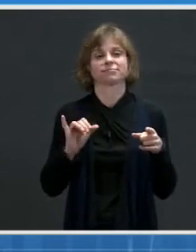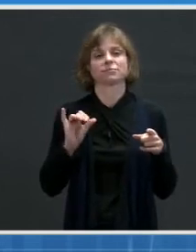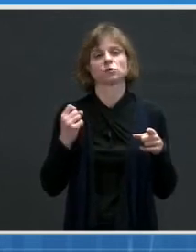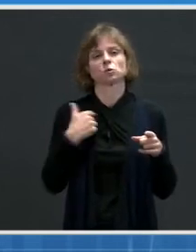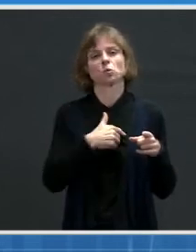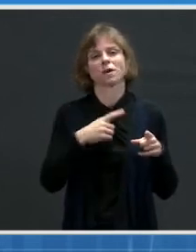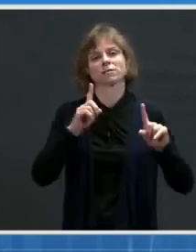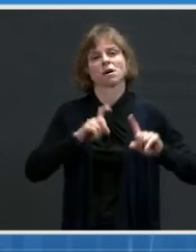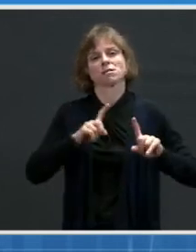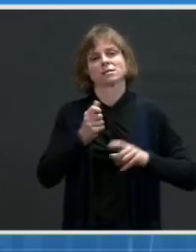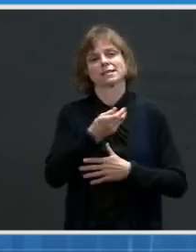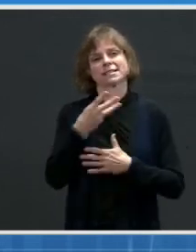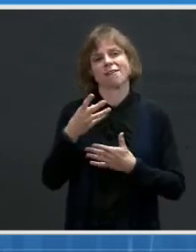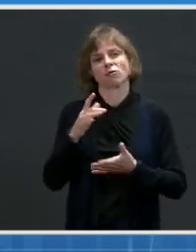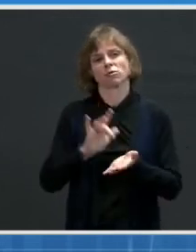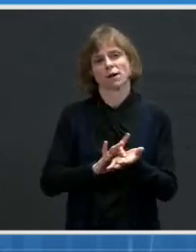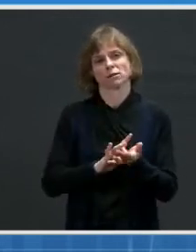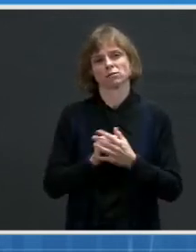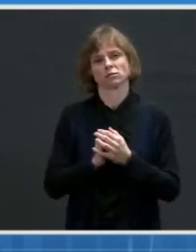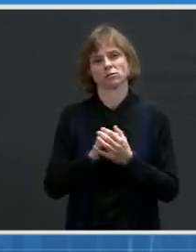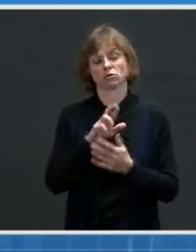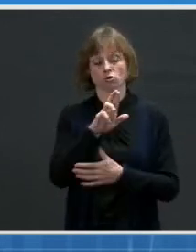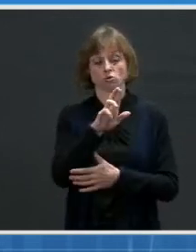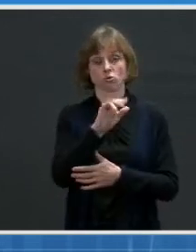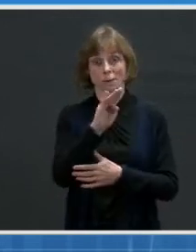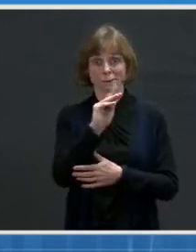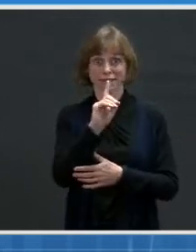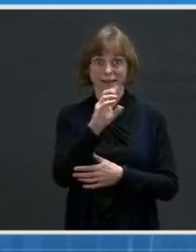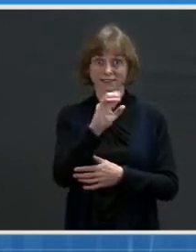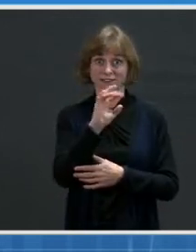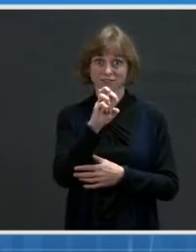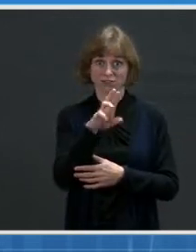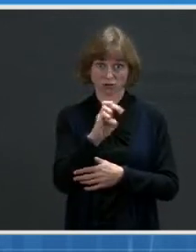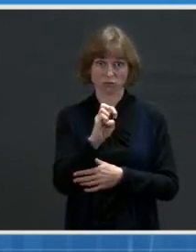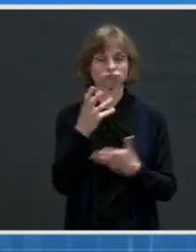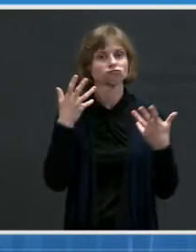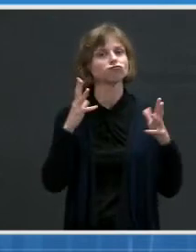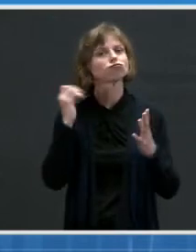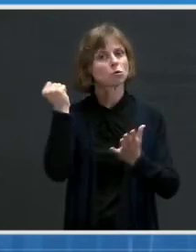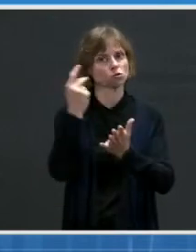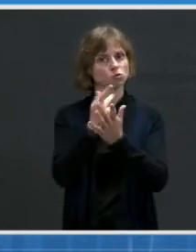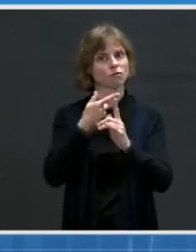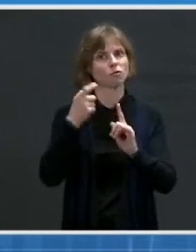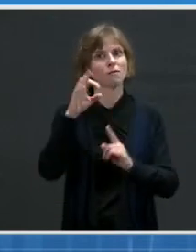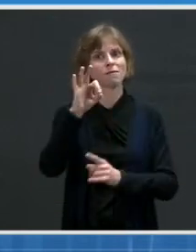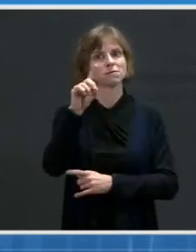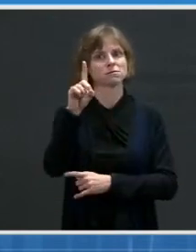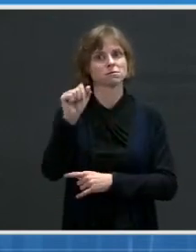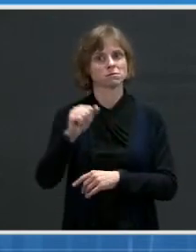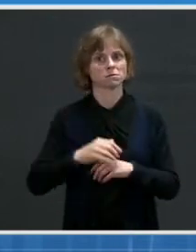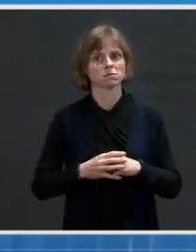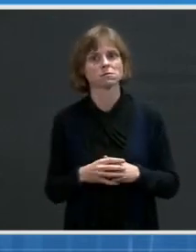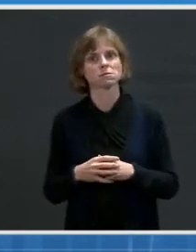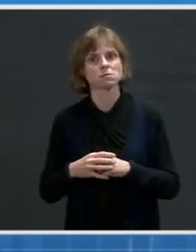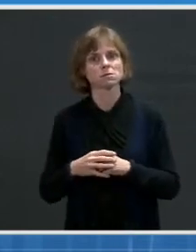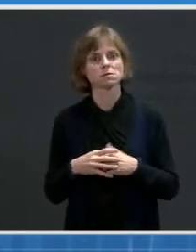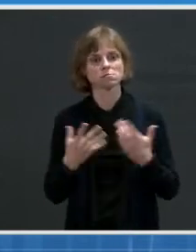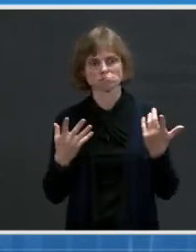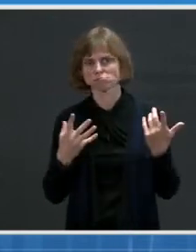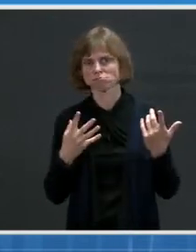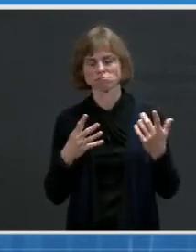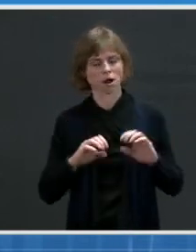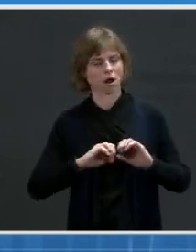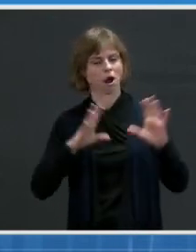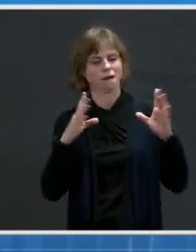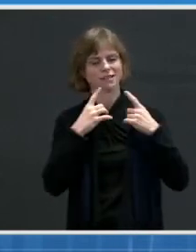tested. One, such as remdesivir, has gained FDA approval. Its effect is clear